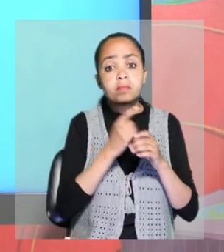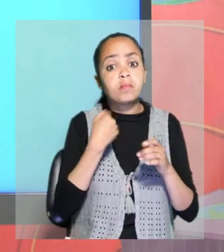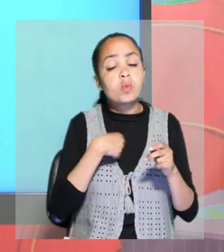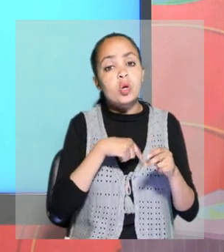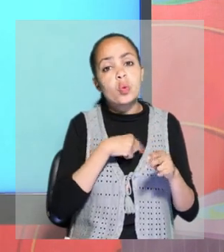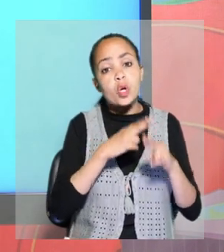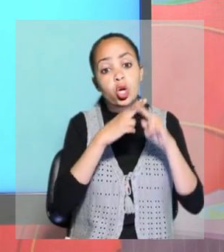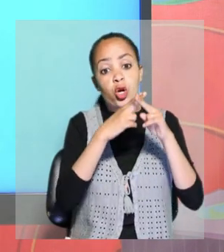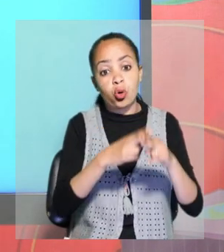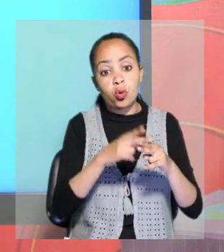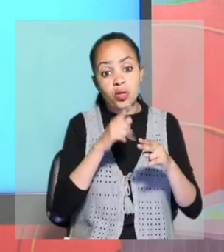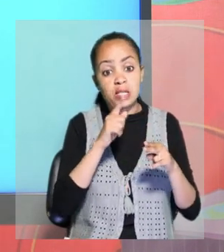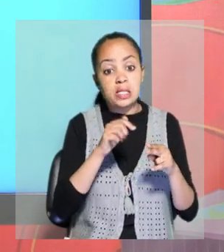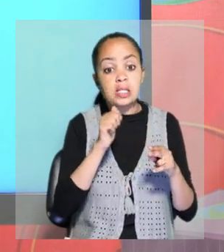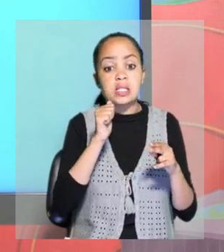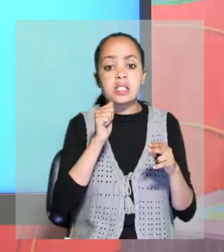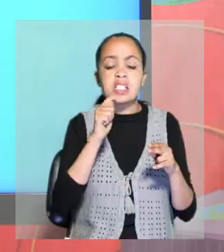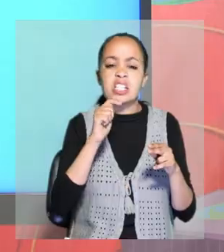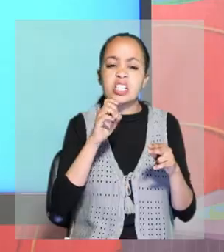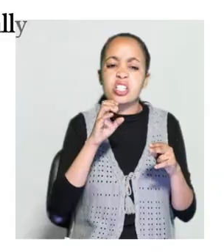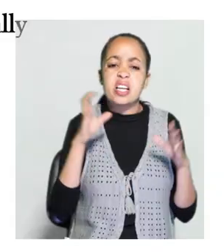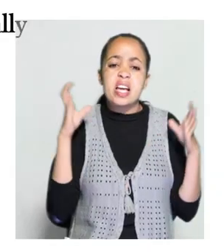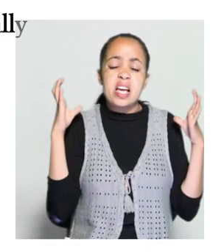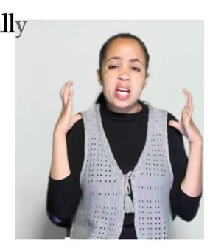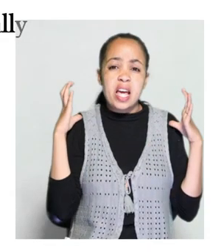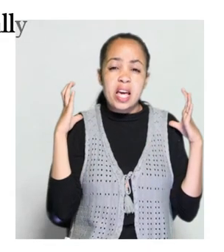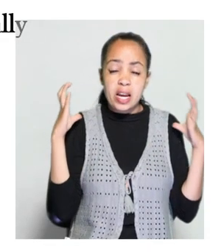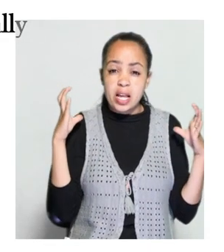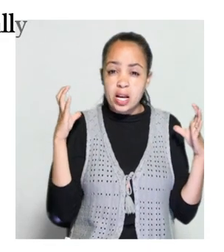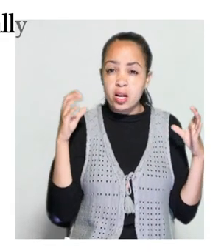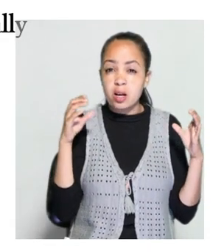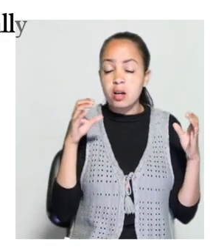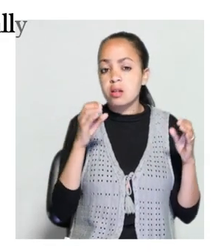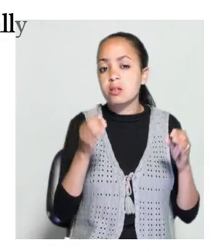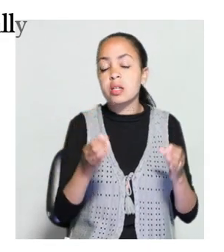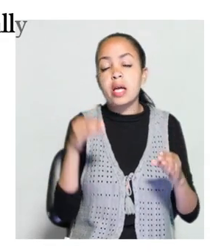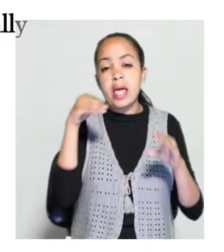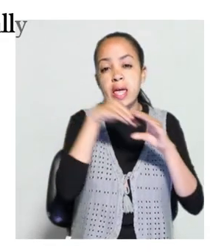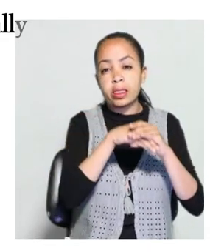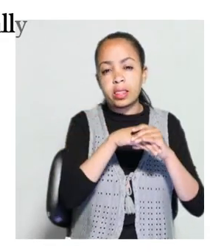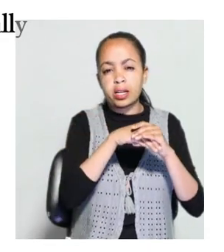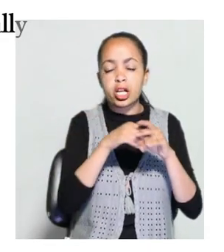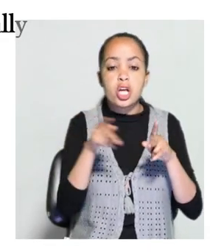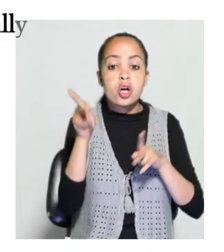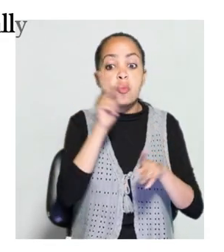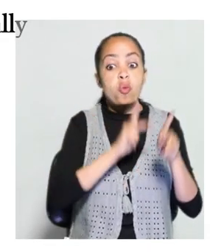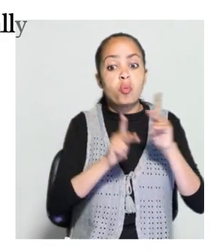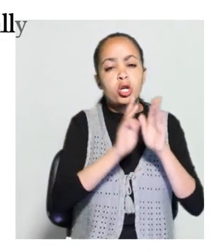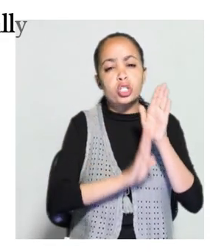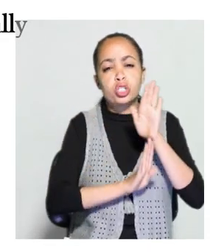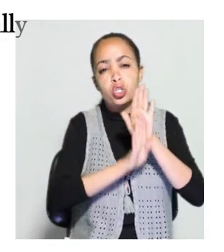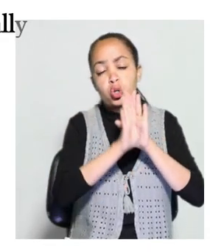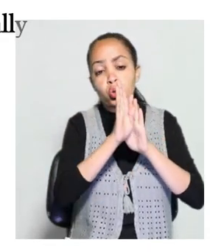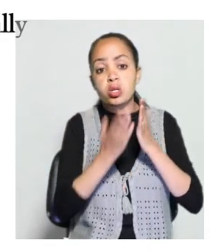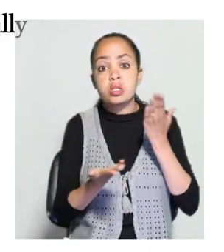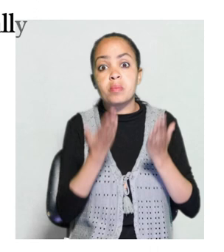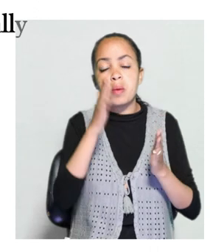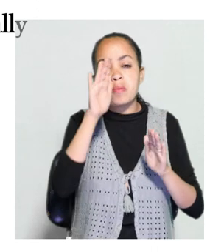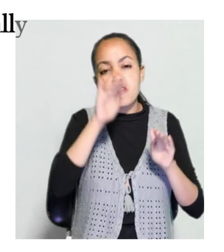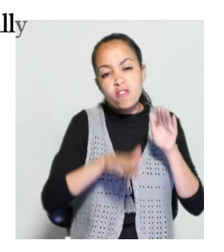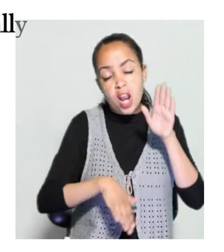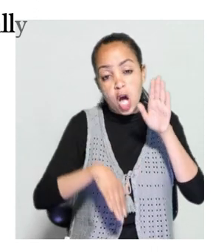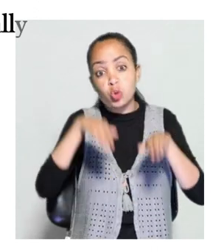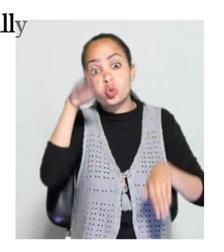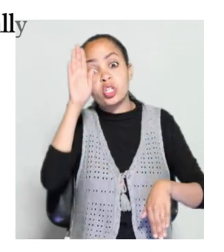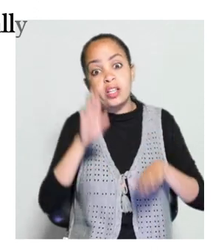We call this one is carrying capacity. If carrying capacity reached or entered, population growth may be fluctuate at